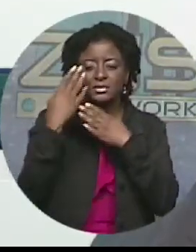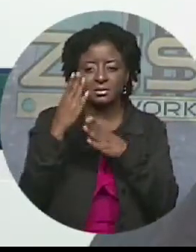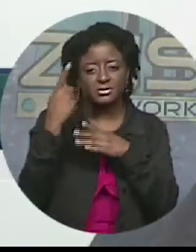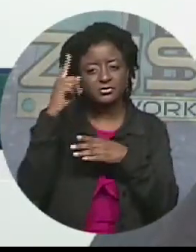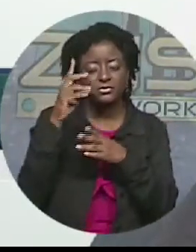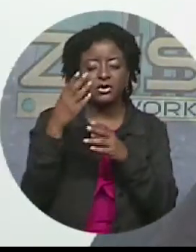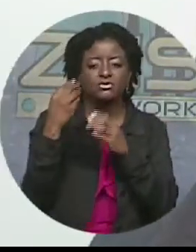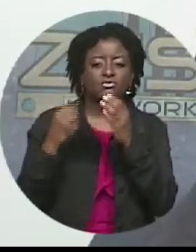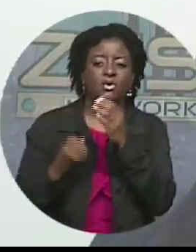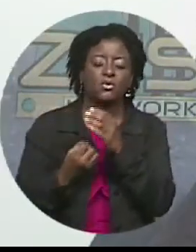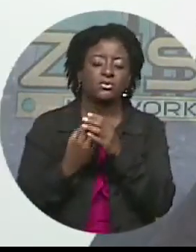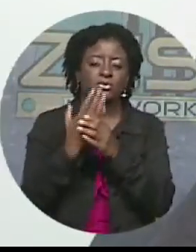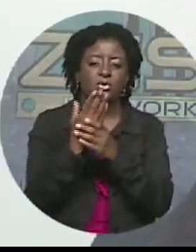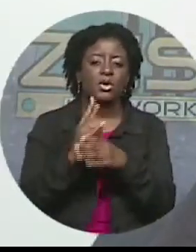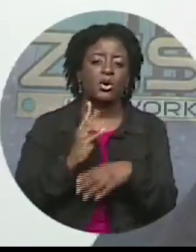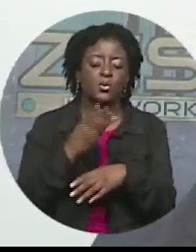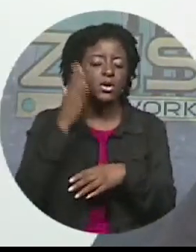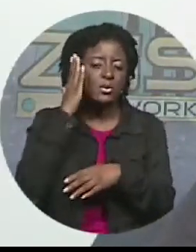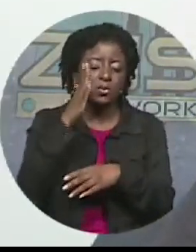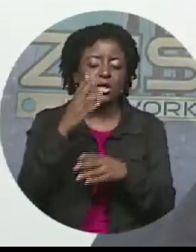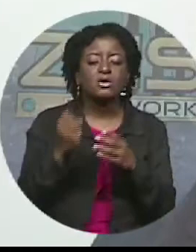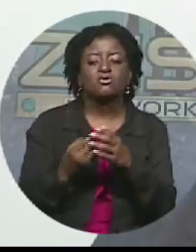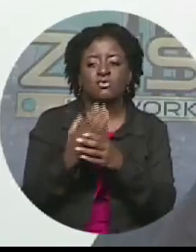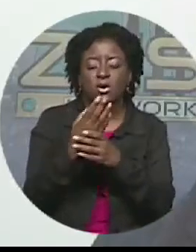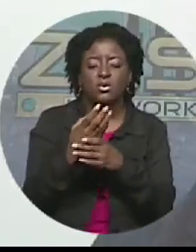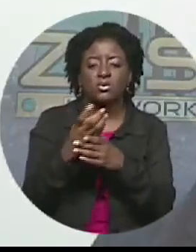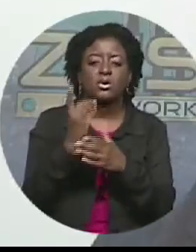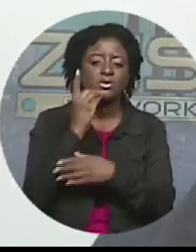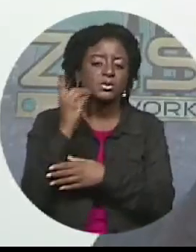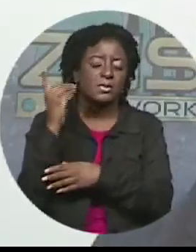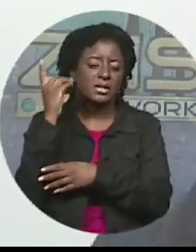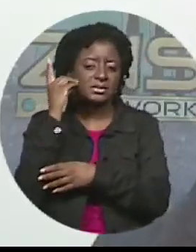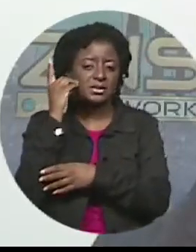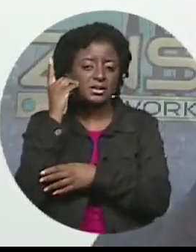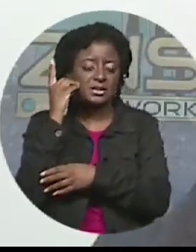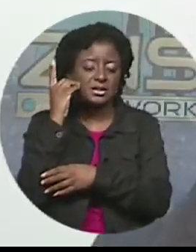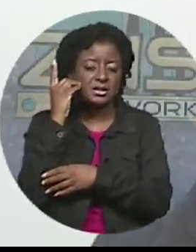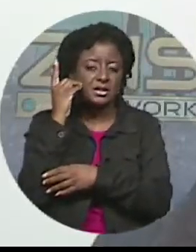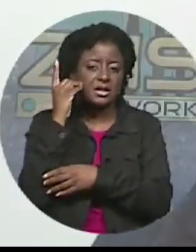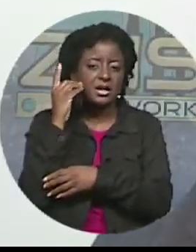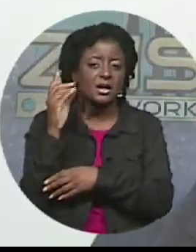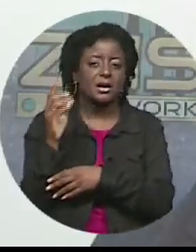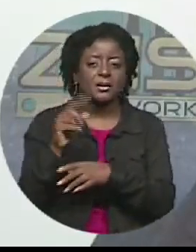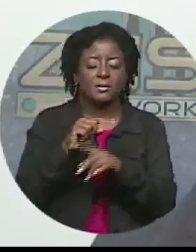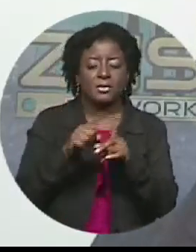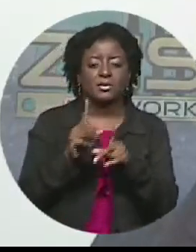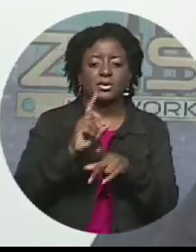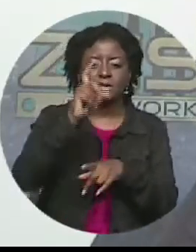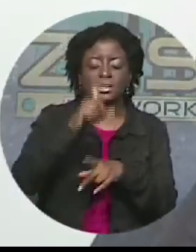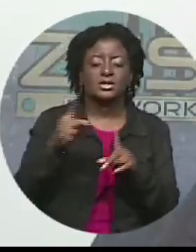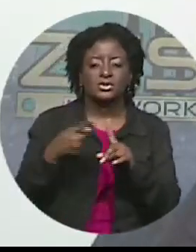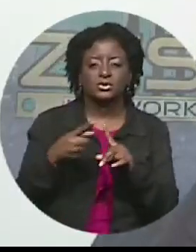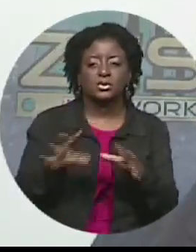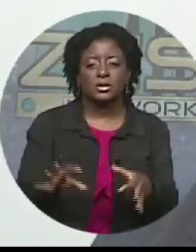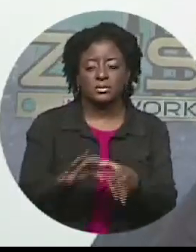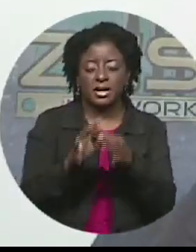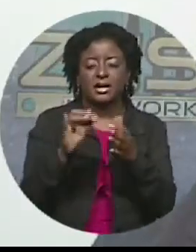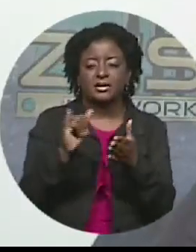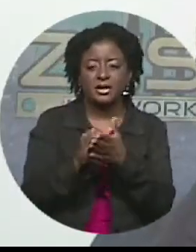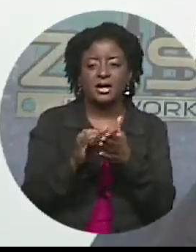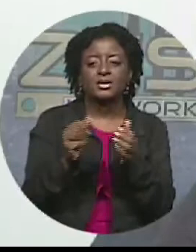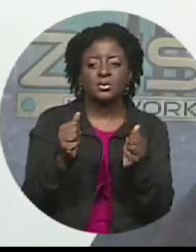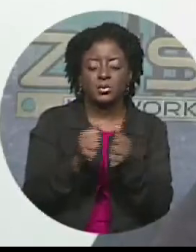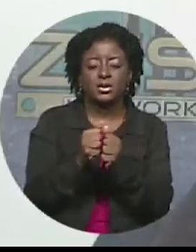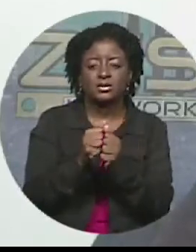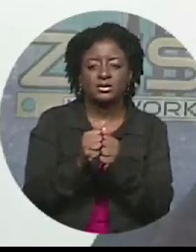growth. We're going to grow domestically, we're going to grow internally, but we also need to combine that with a more expansive approach and perspective